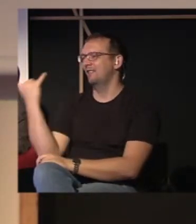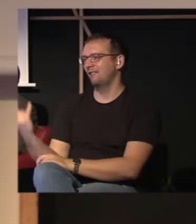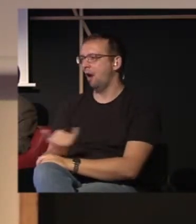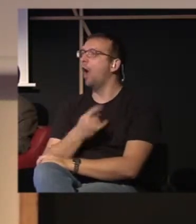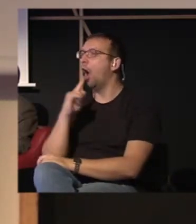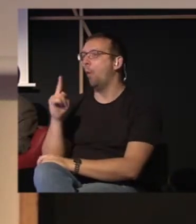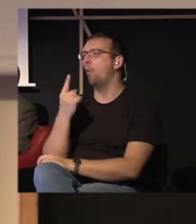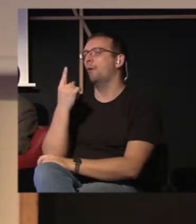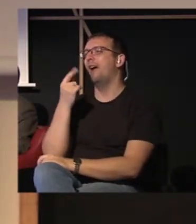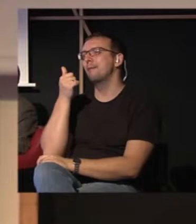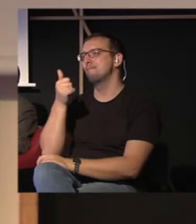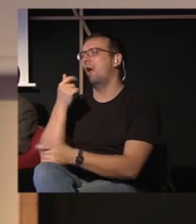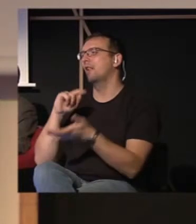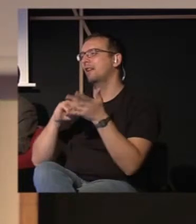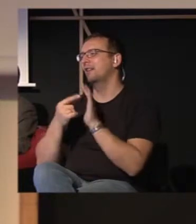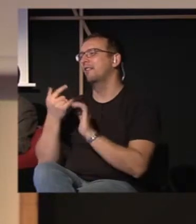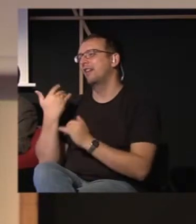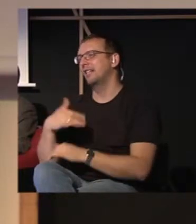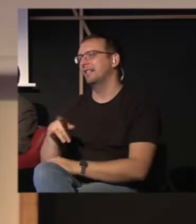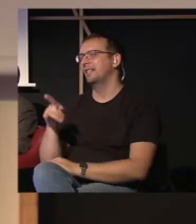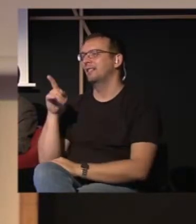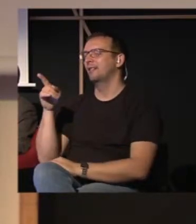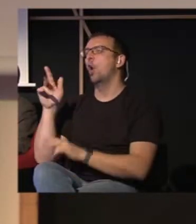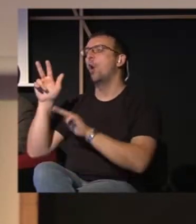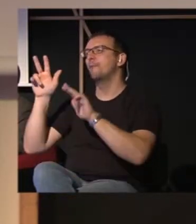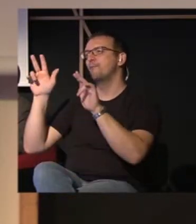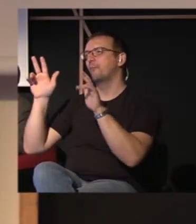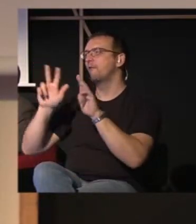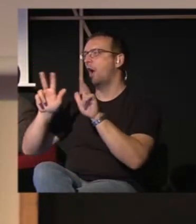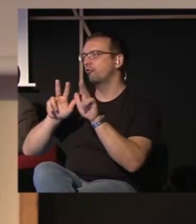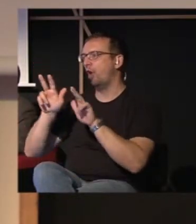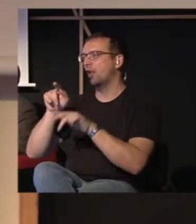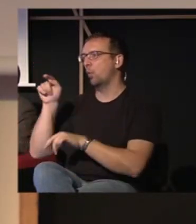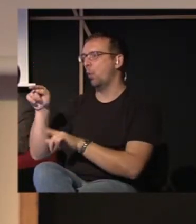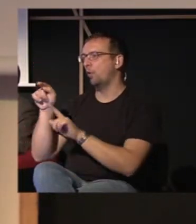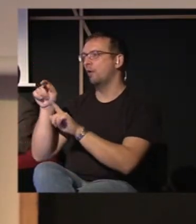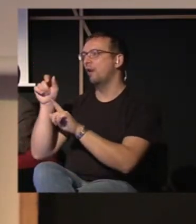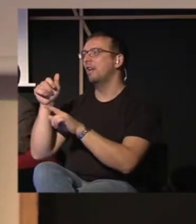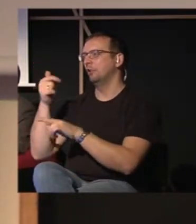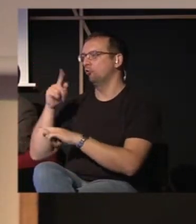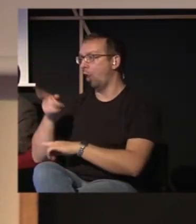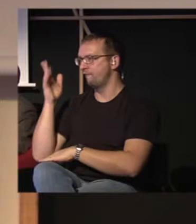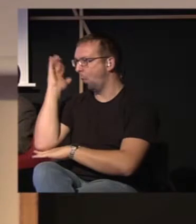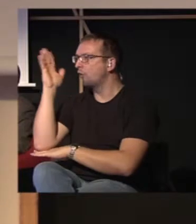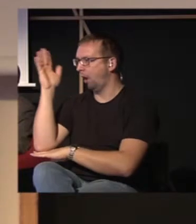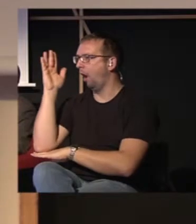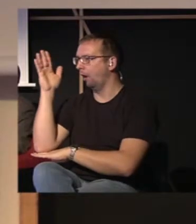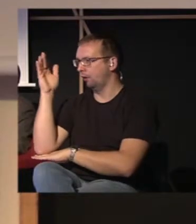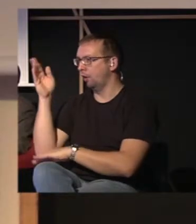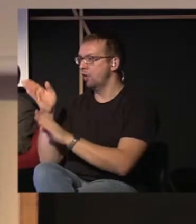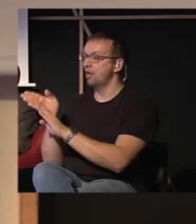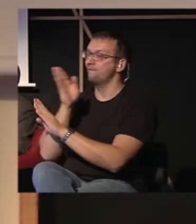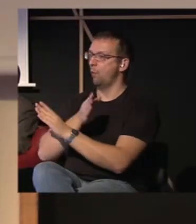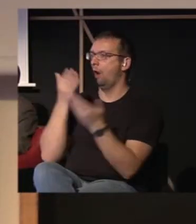before I was due to give a presentation that it was realised that there was stepped access to the stage, and I hadn't